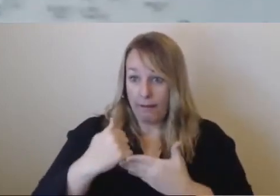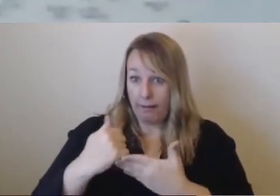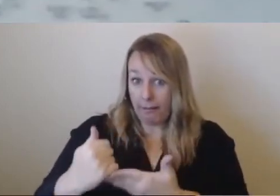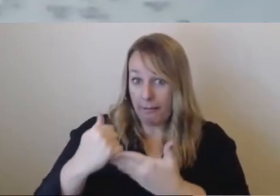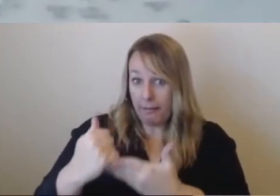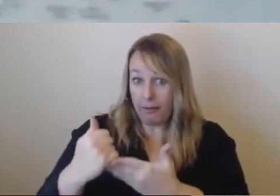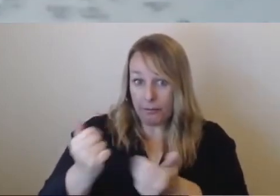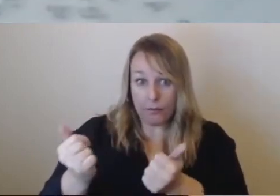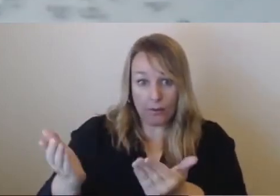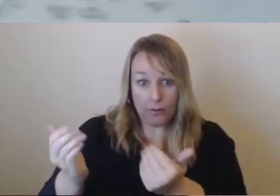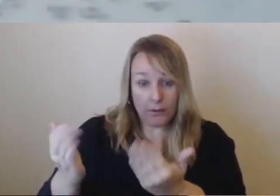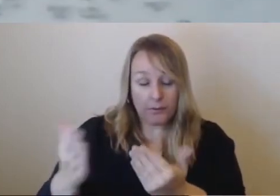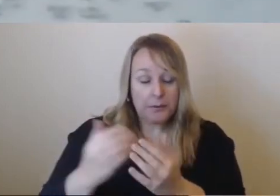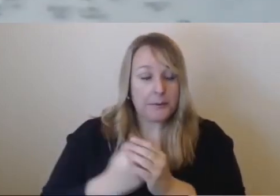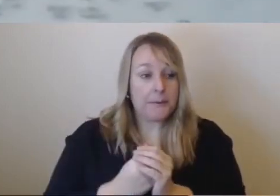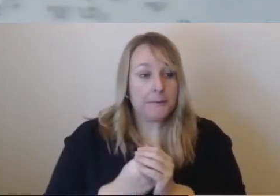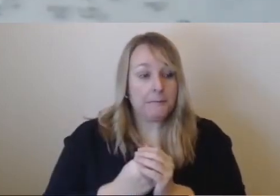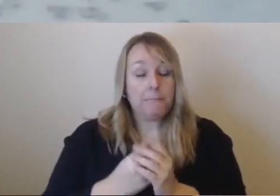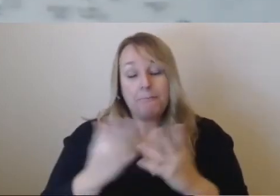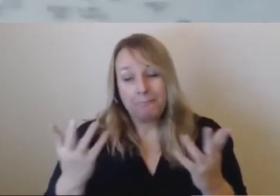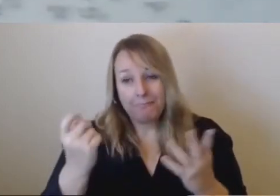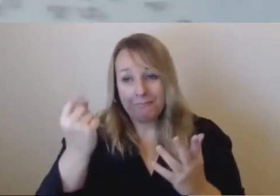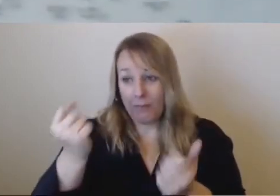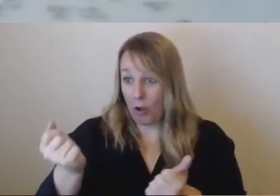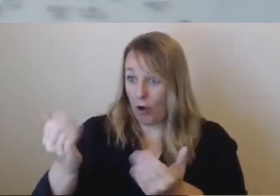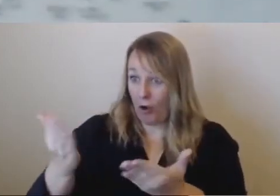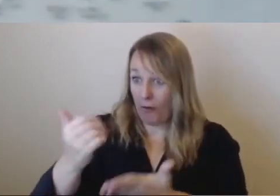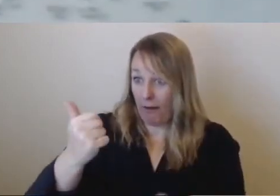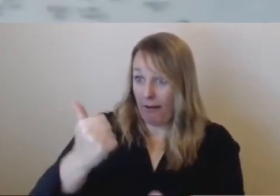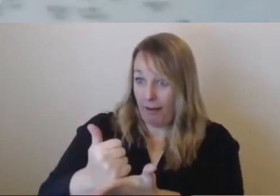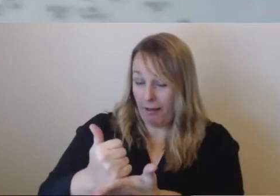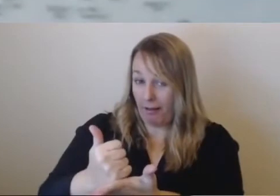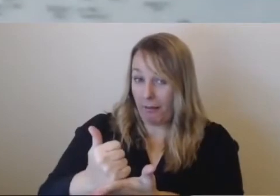had strings attached to it.